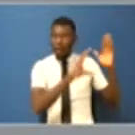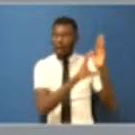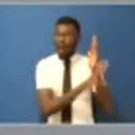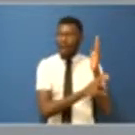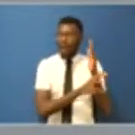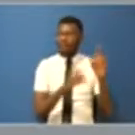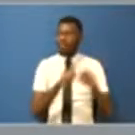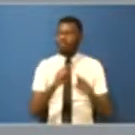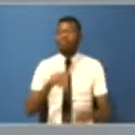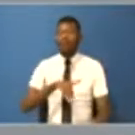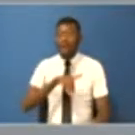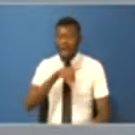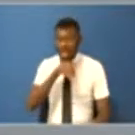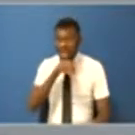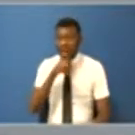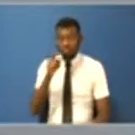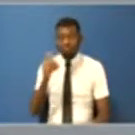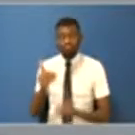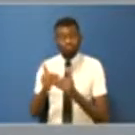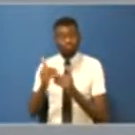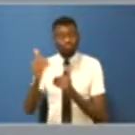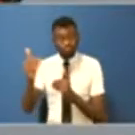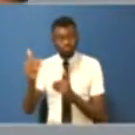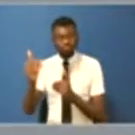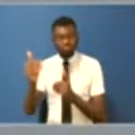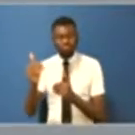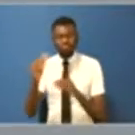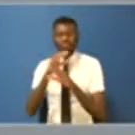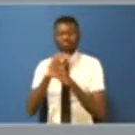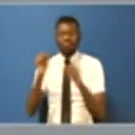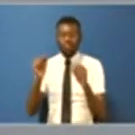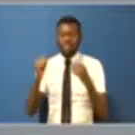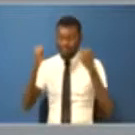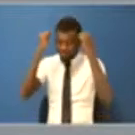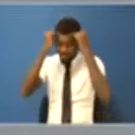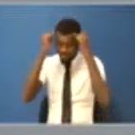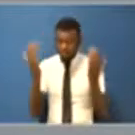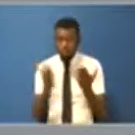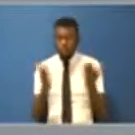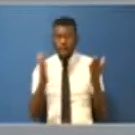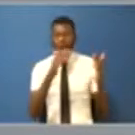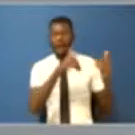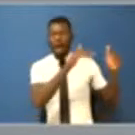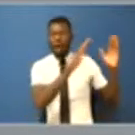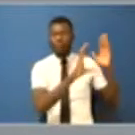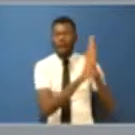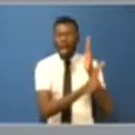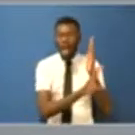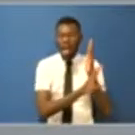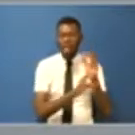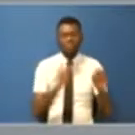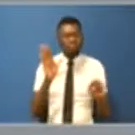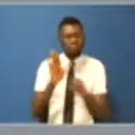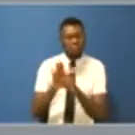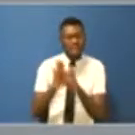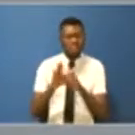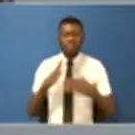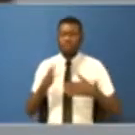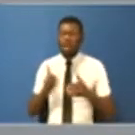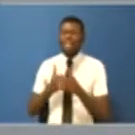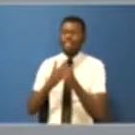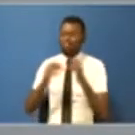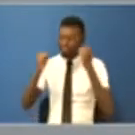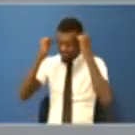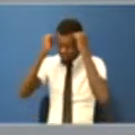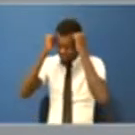lodinga land abroad a lot of people who are in leadership in this country learned